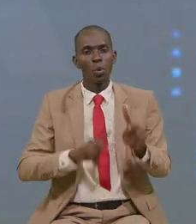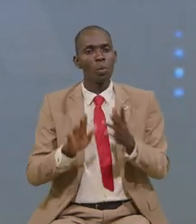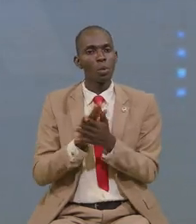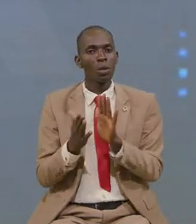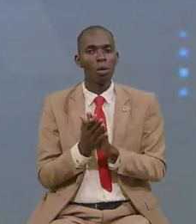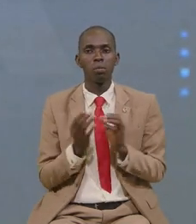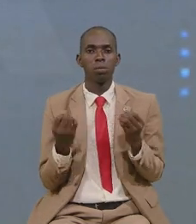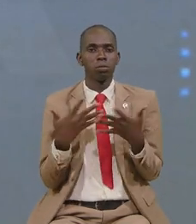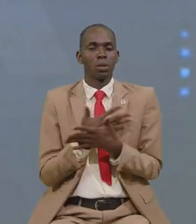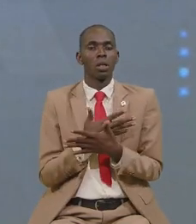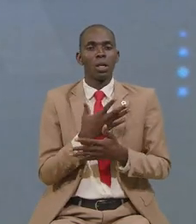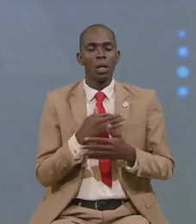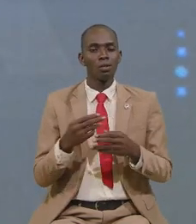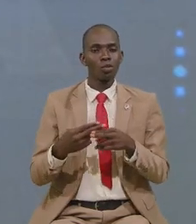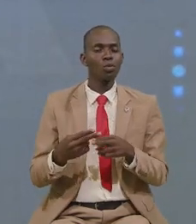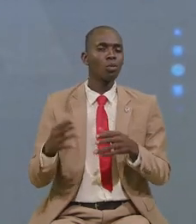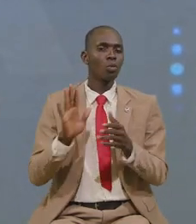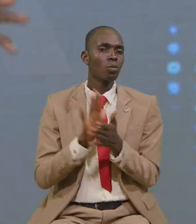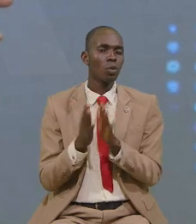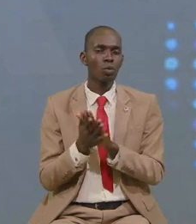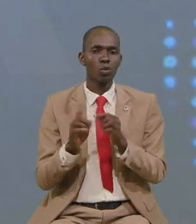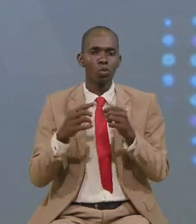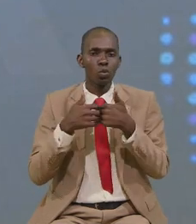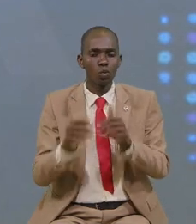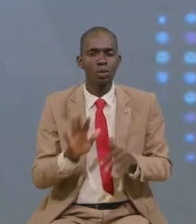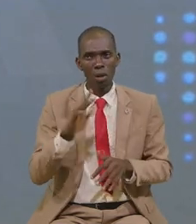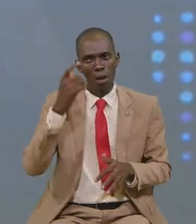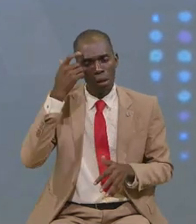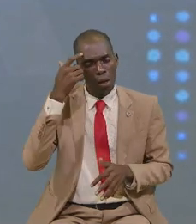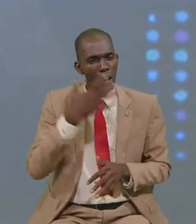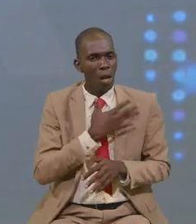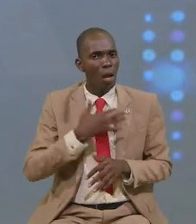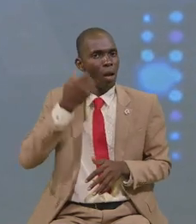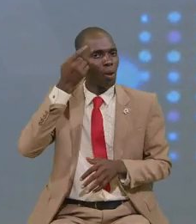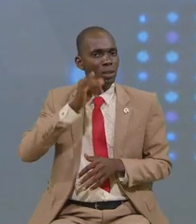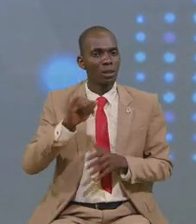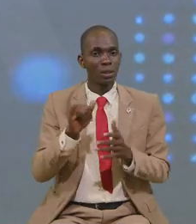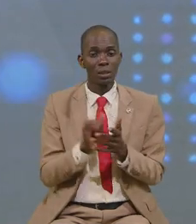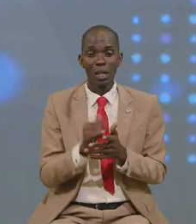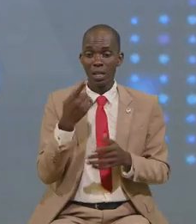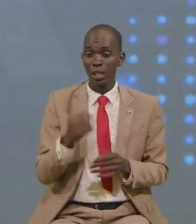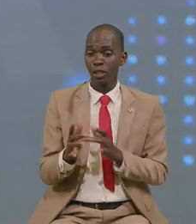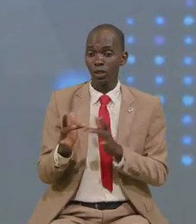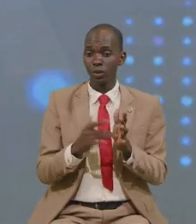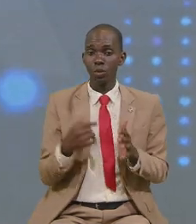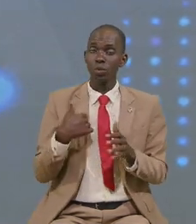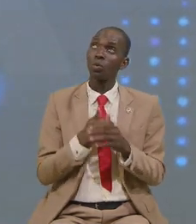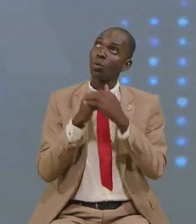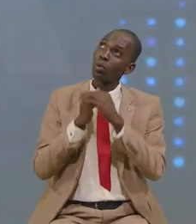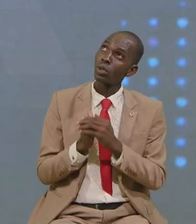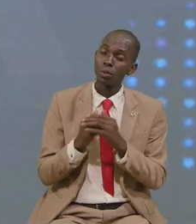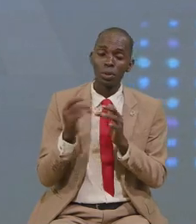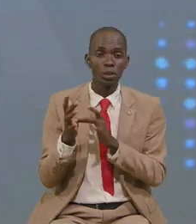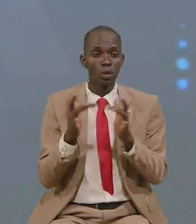lose the sense and the understanding that the Jesus were worship, the Jesus was served, and